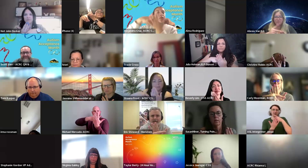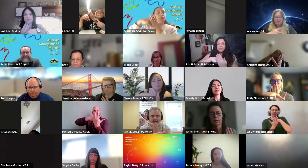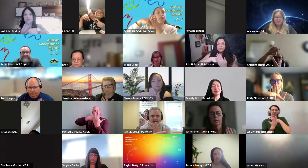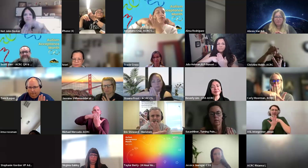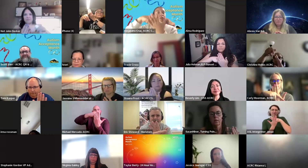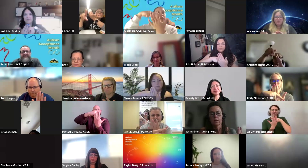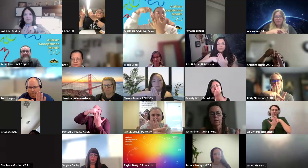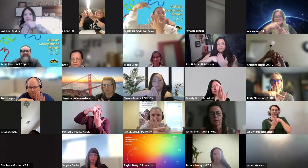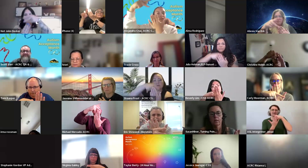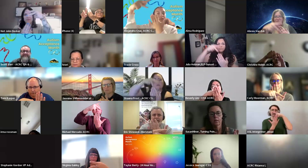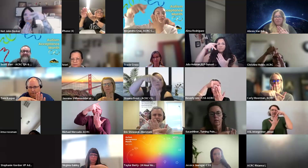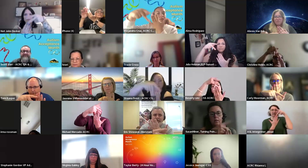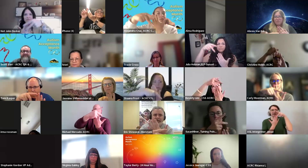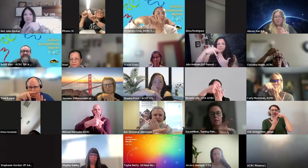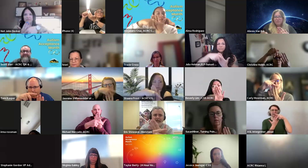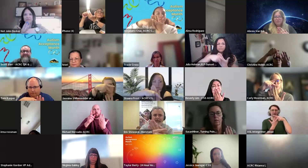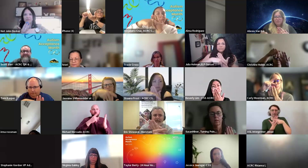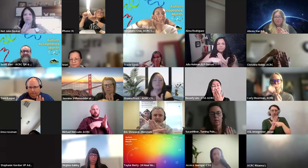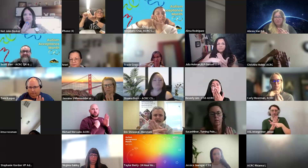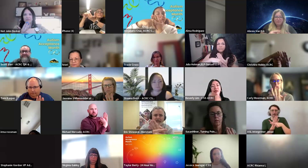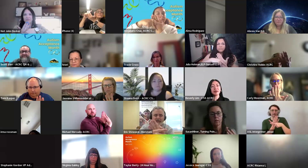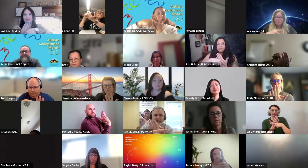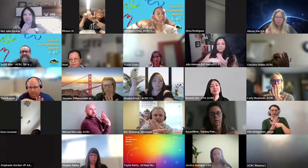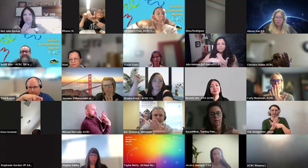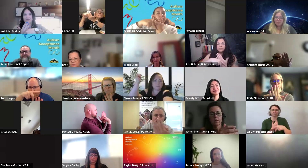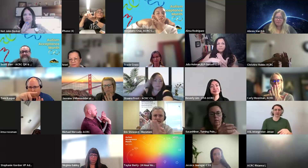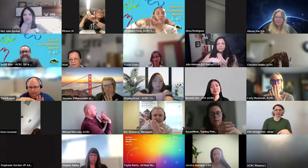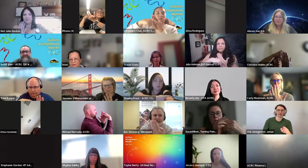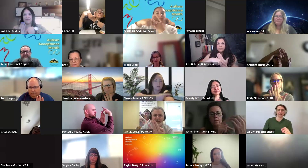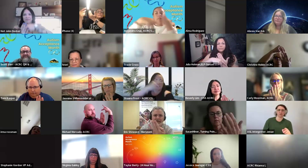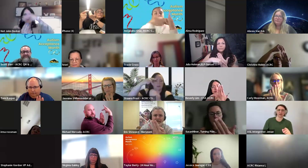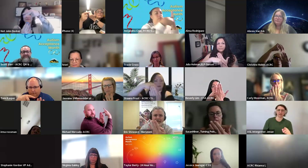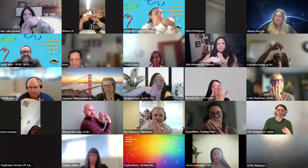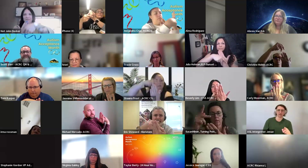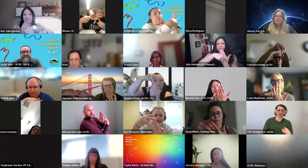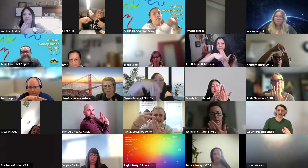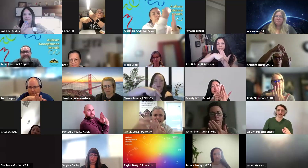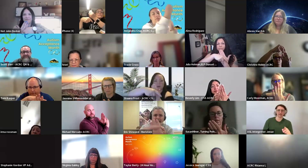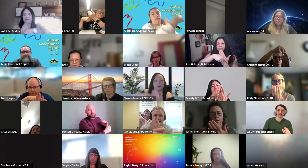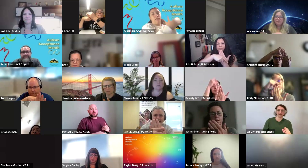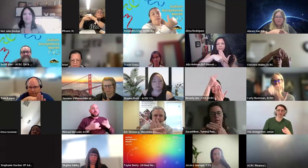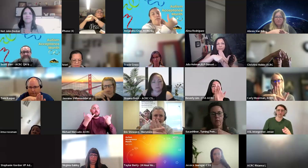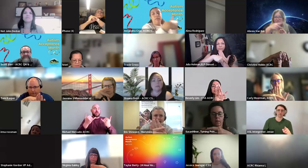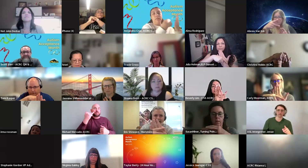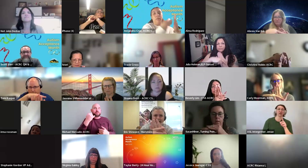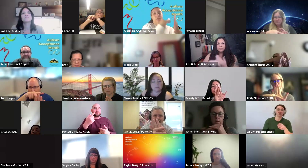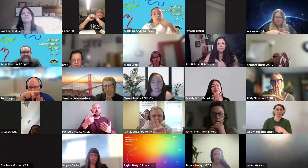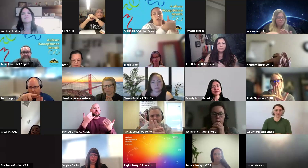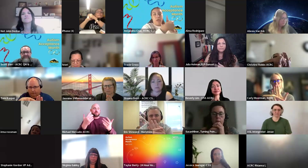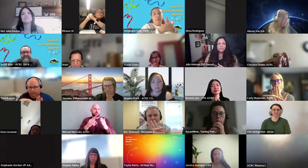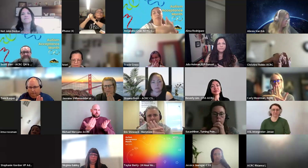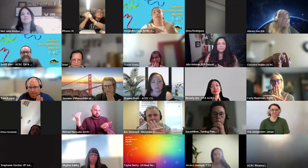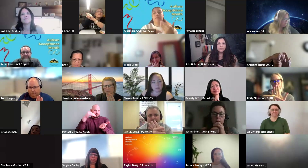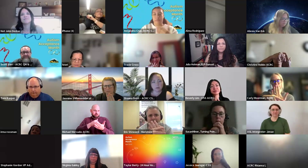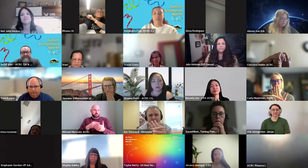Yep, so you're going to be behind first and then come over to the front. And so this is what it's going to look like for